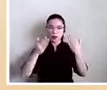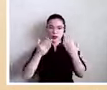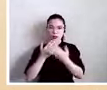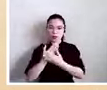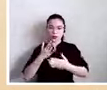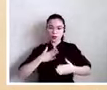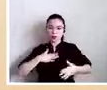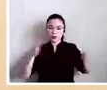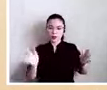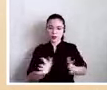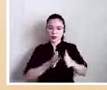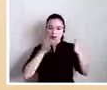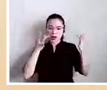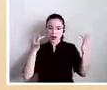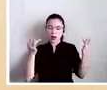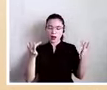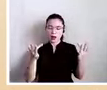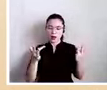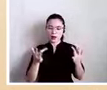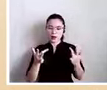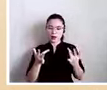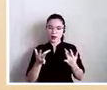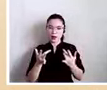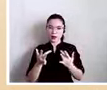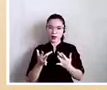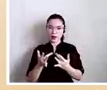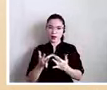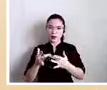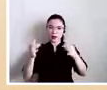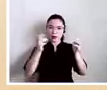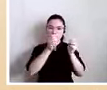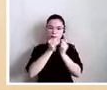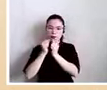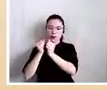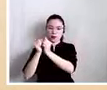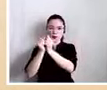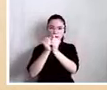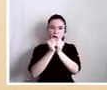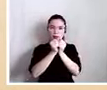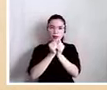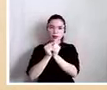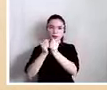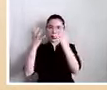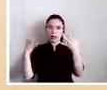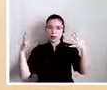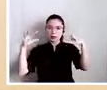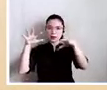heart in the company and assembly of of the